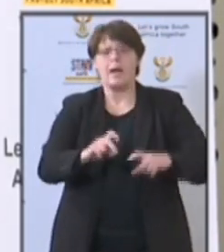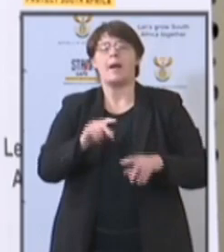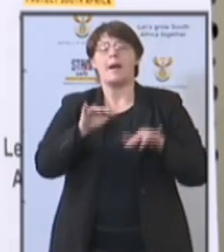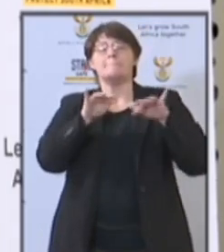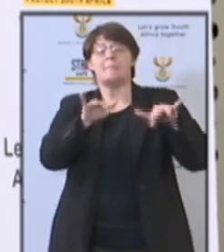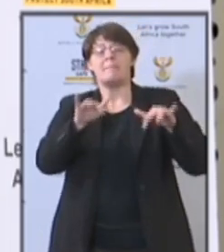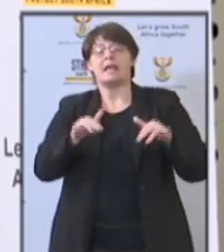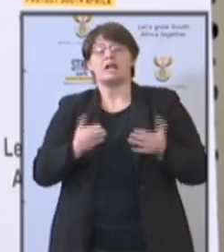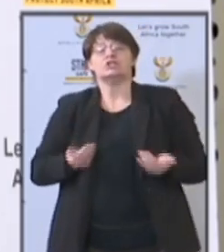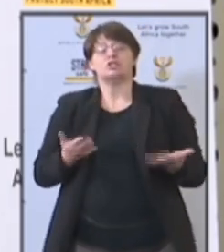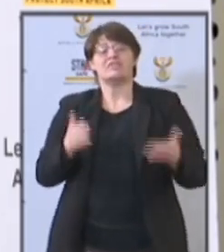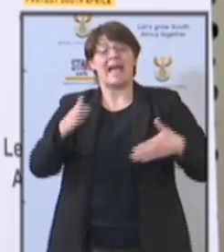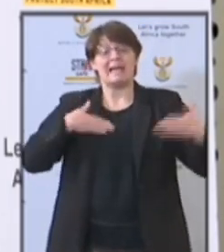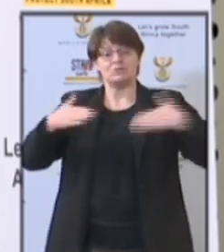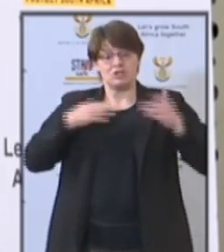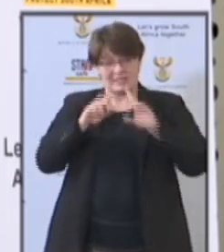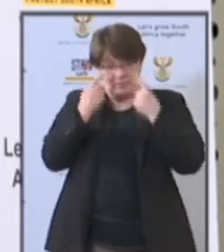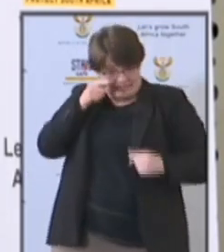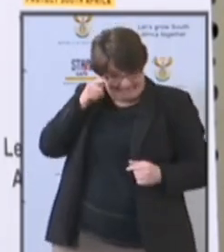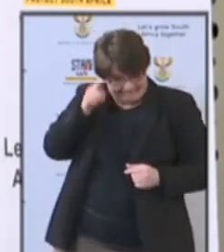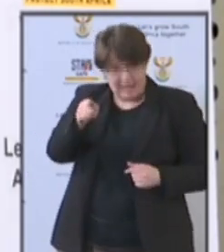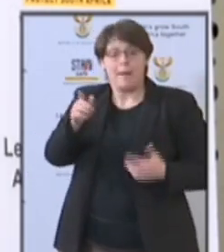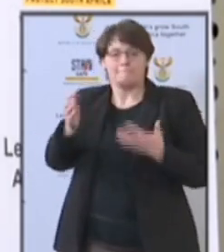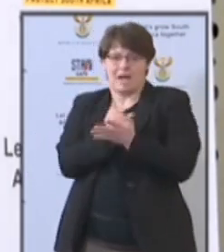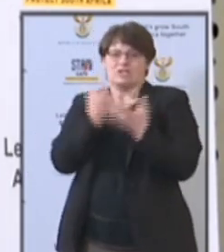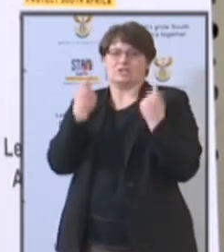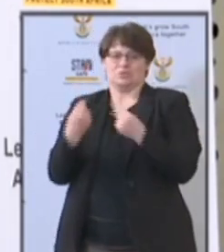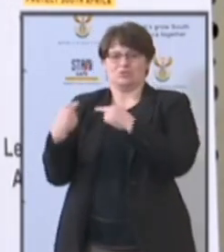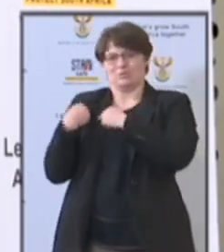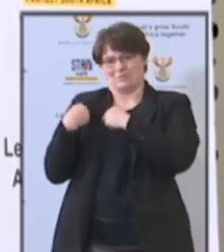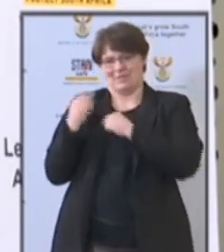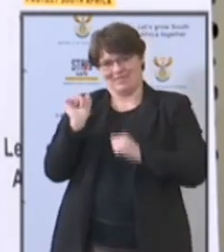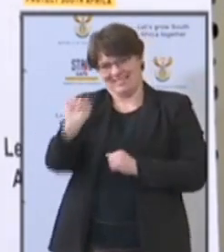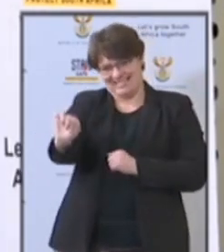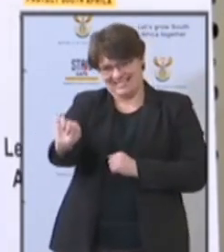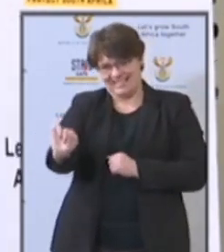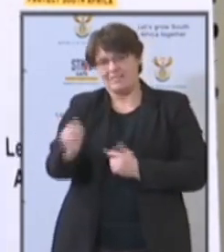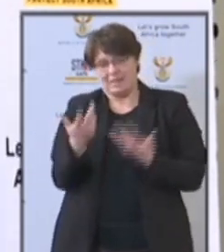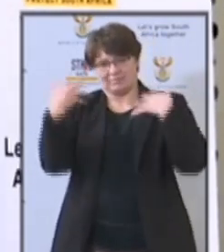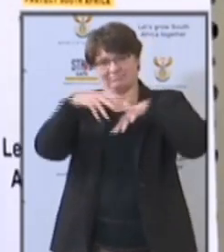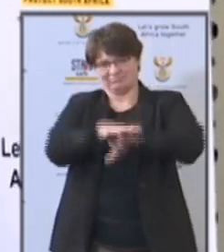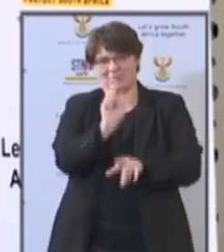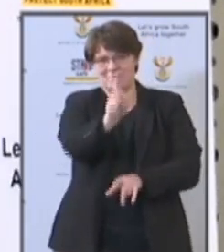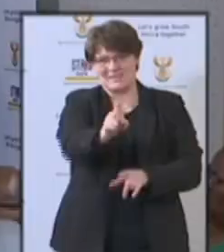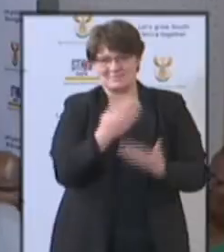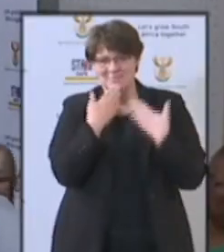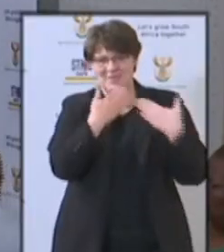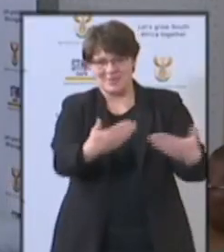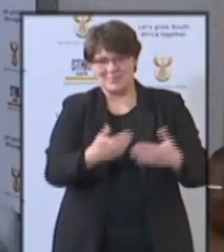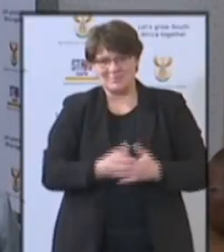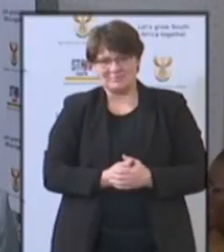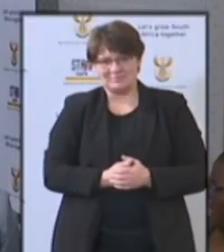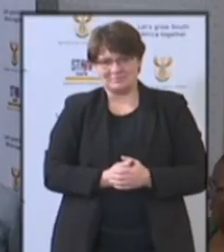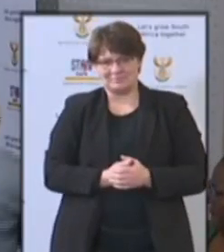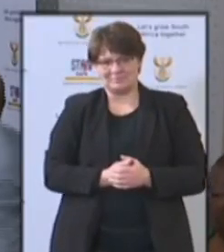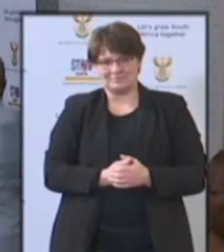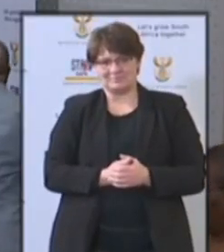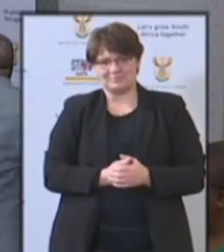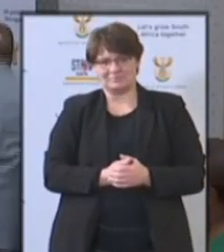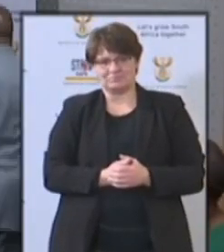Public Service and Administration because it's the one responsible for such. Thank you.